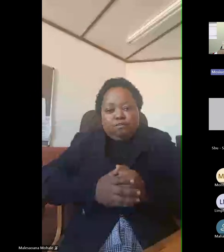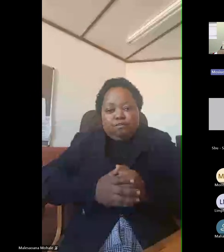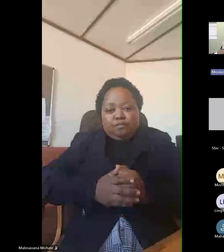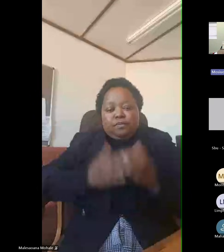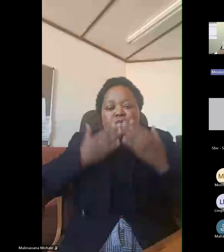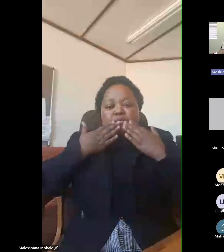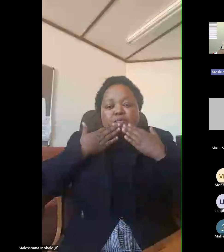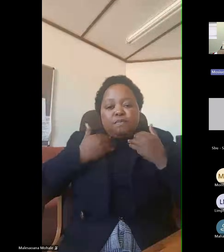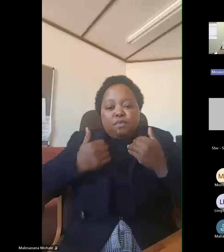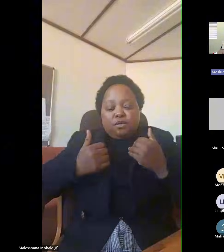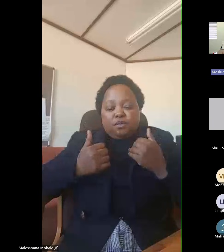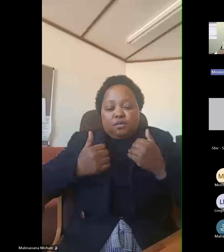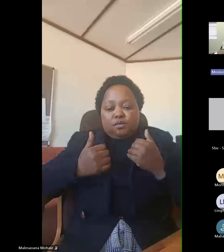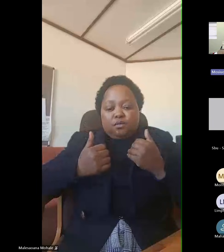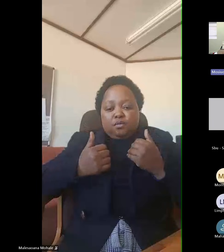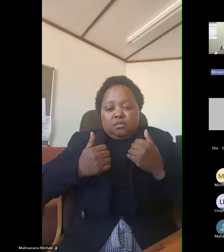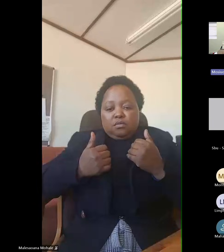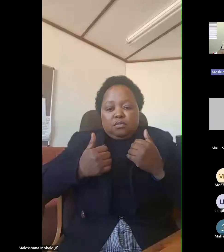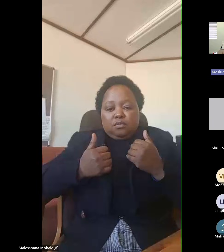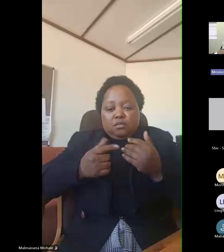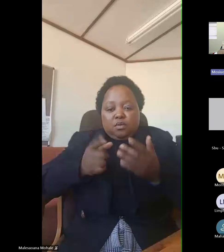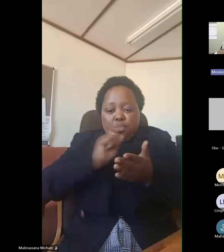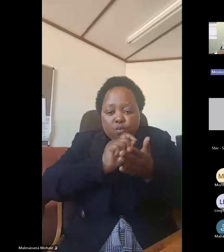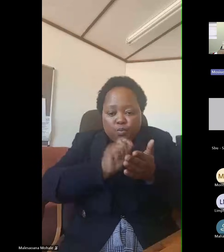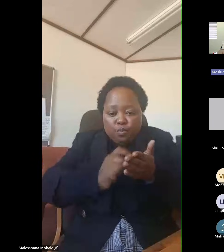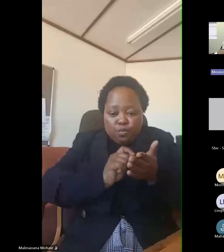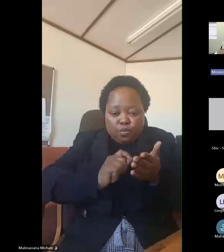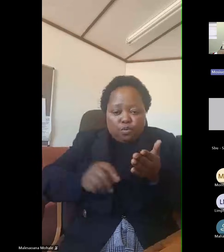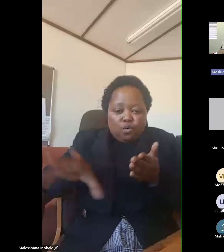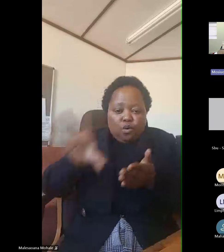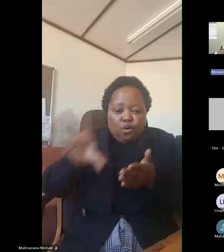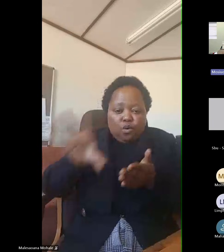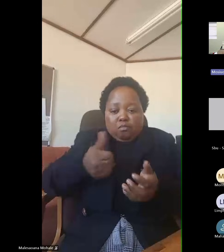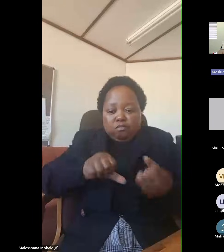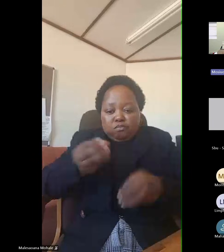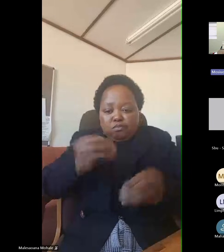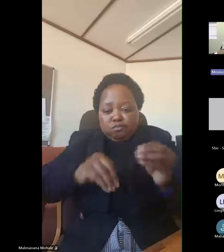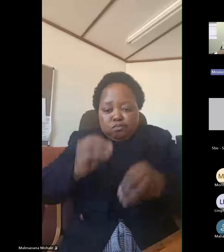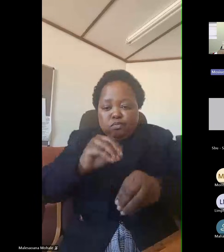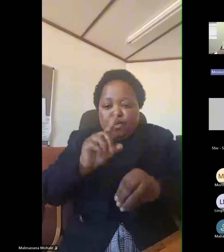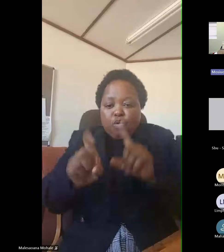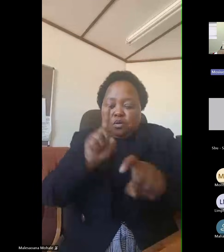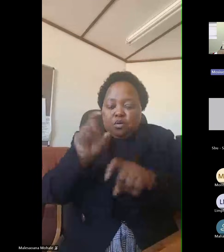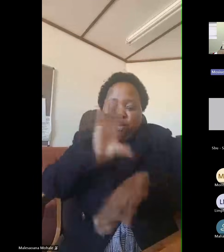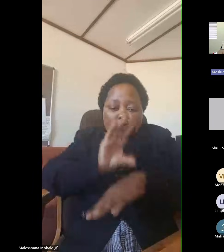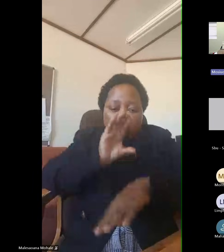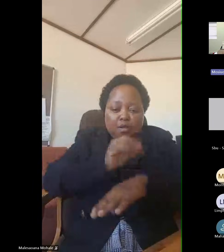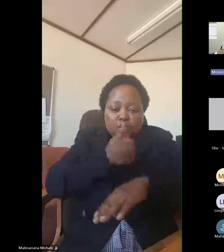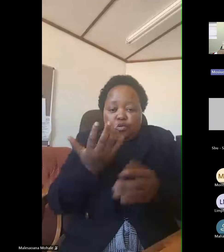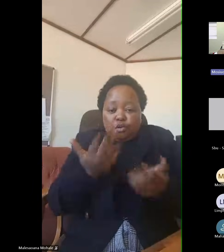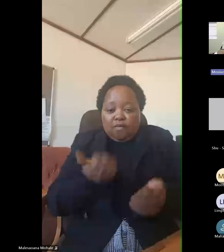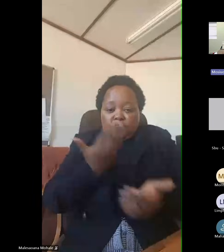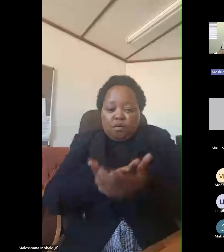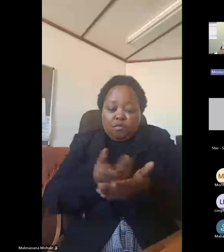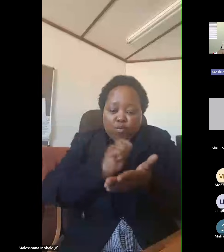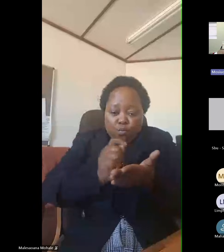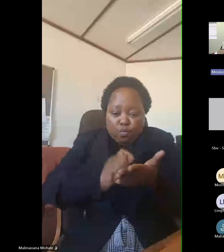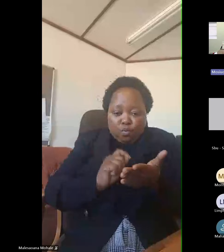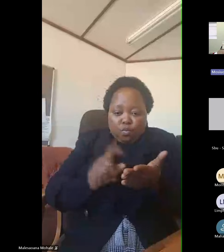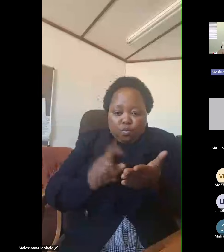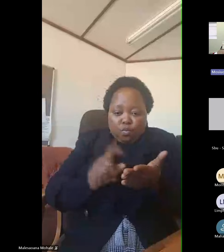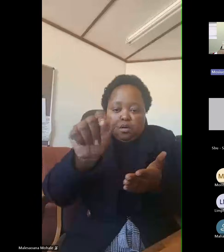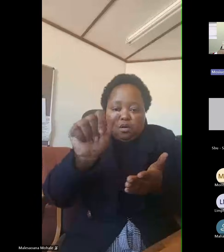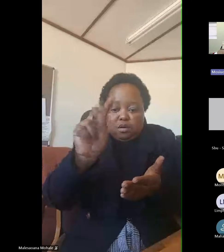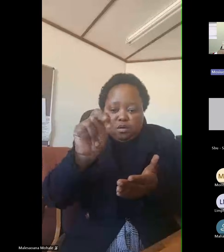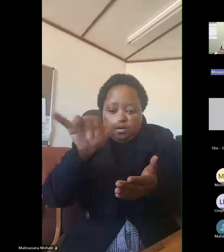hold whatever inputs, questions, comments that you have for Tanya's presentation. At the